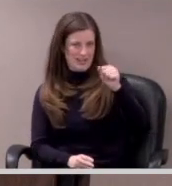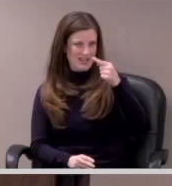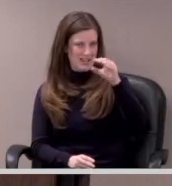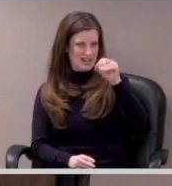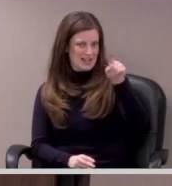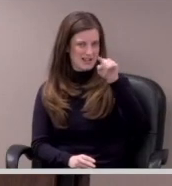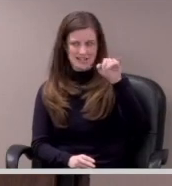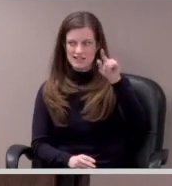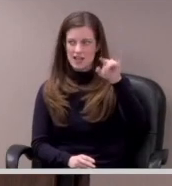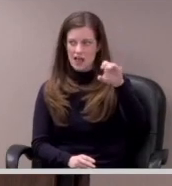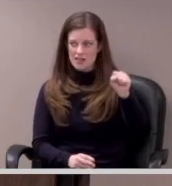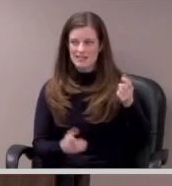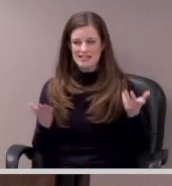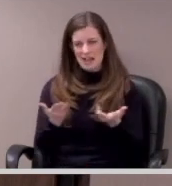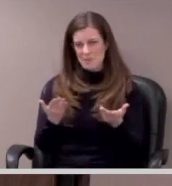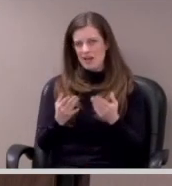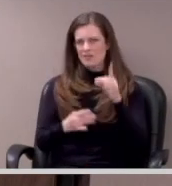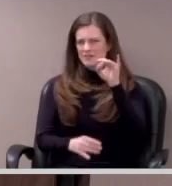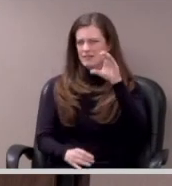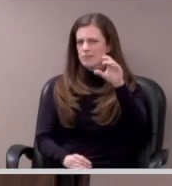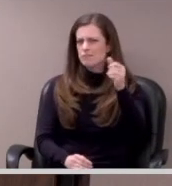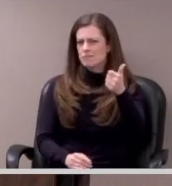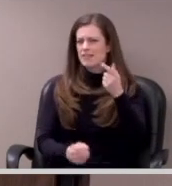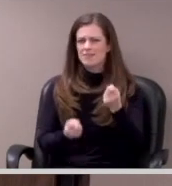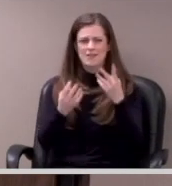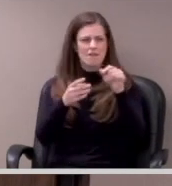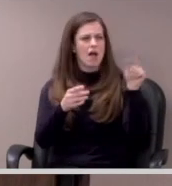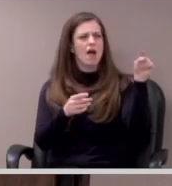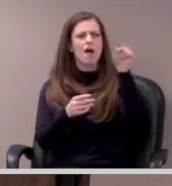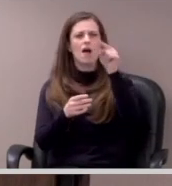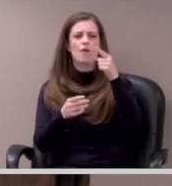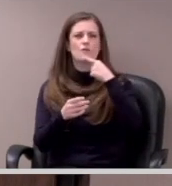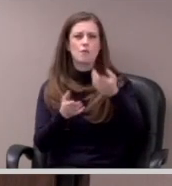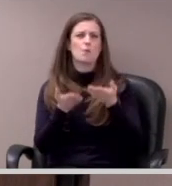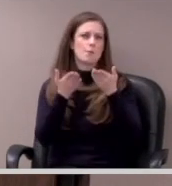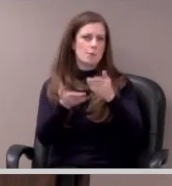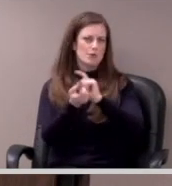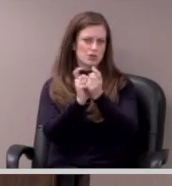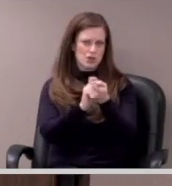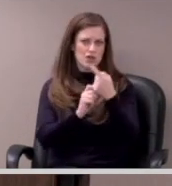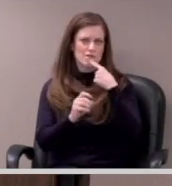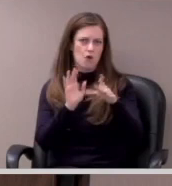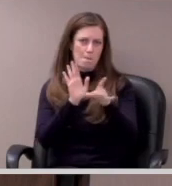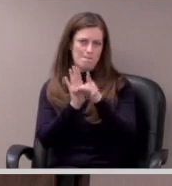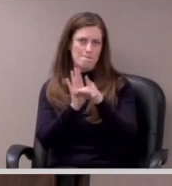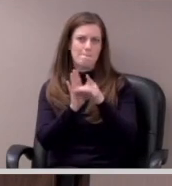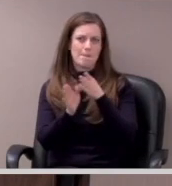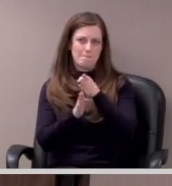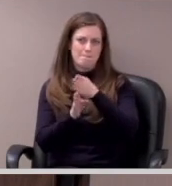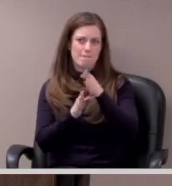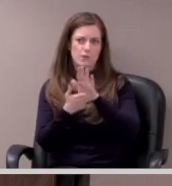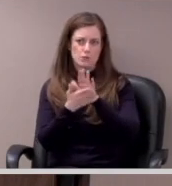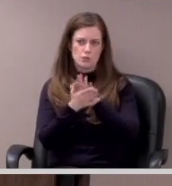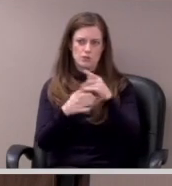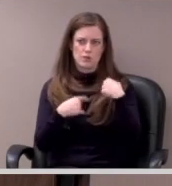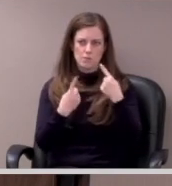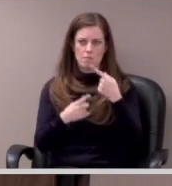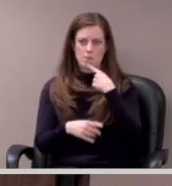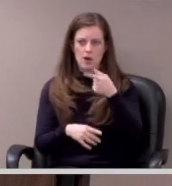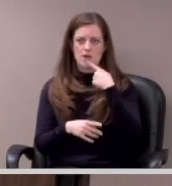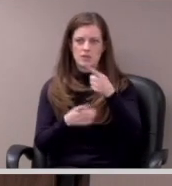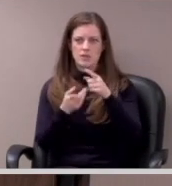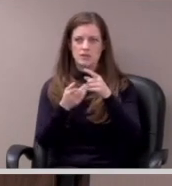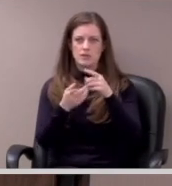And I was here on December 10th, along with several others, to speak about the proposed change to the exit policy for magnet schools as part of the student assignment changes